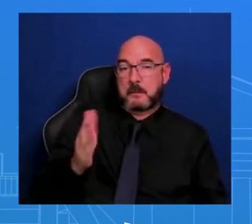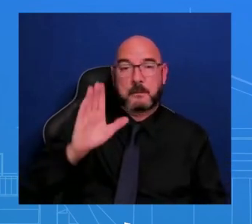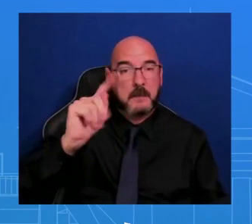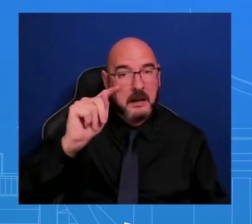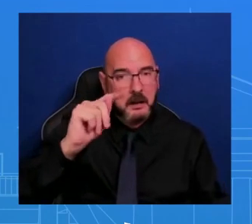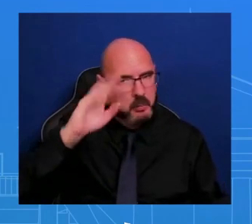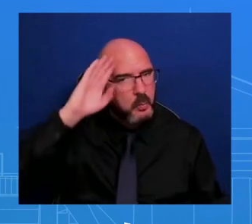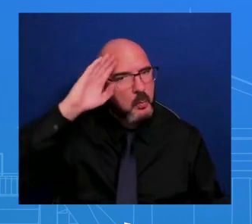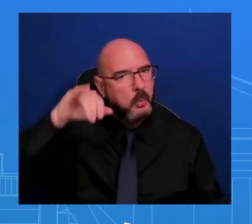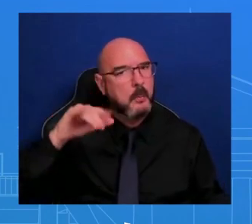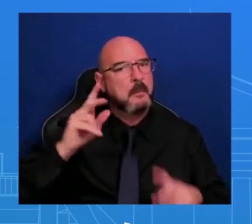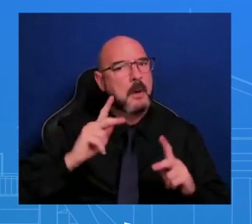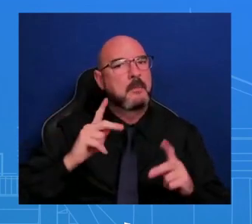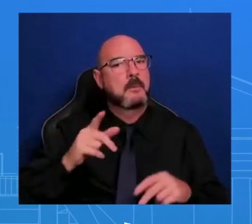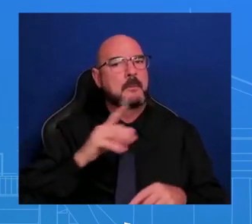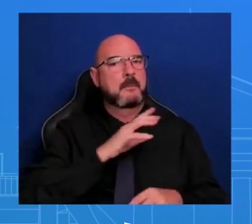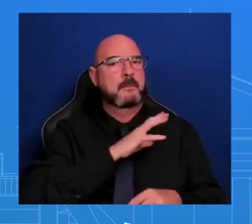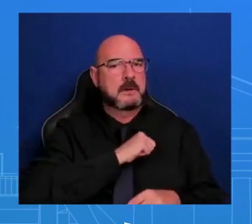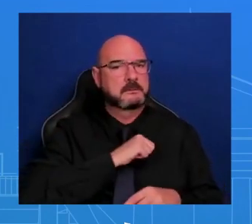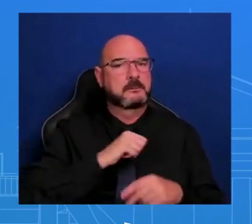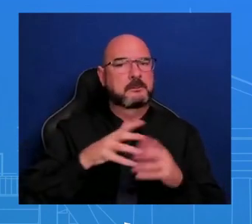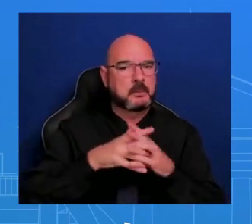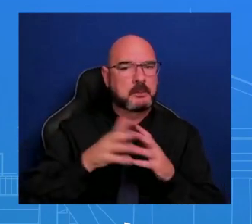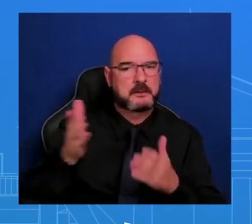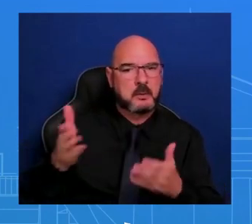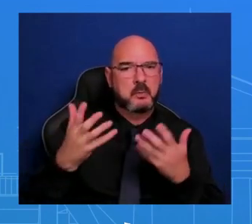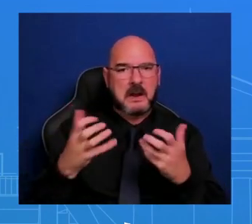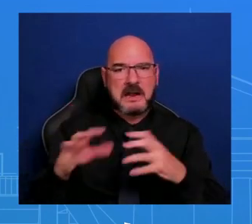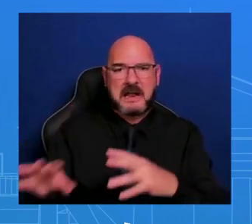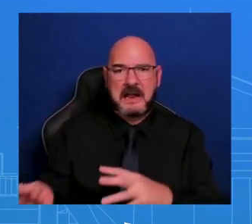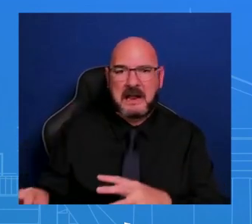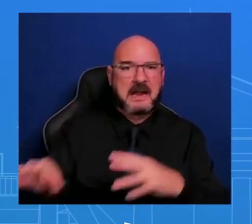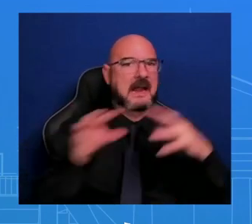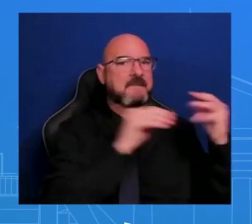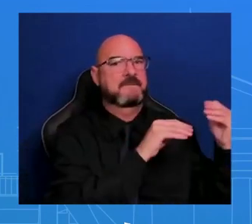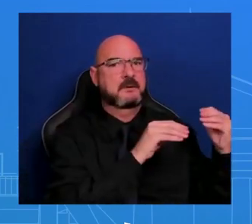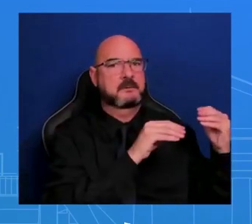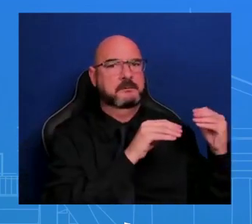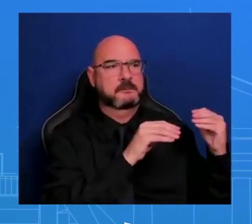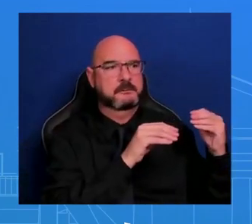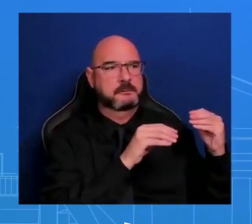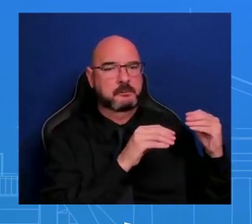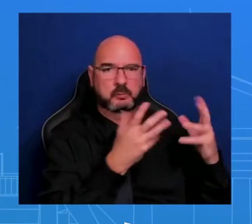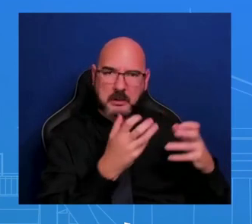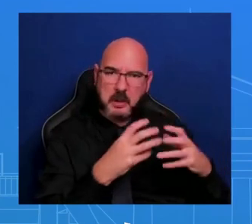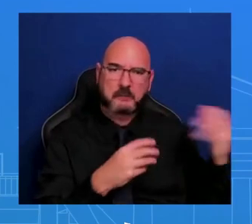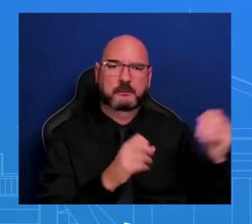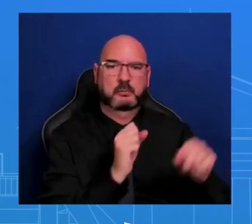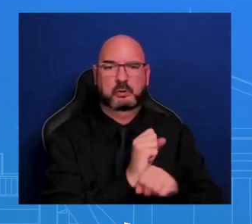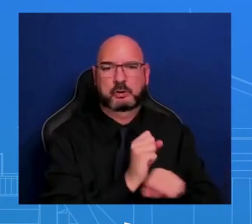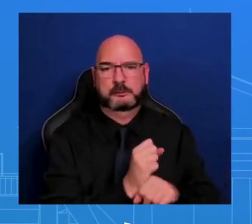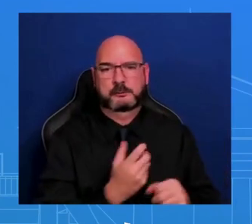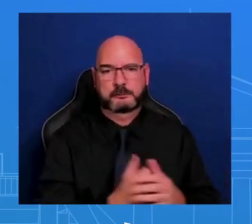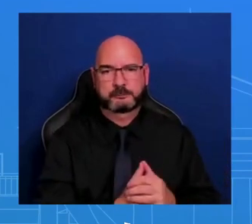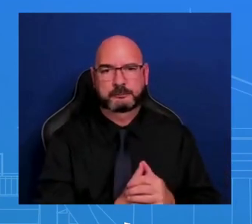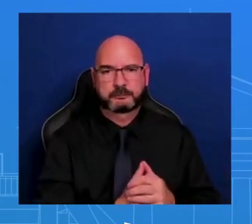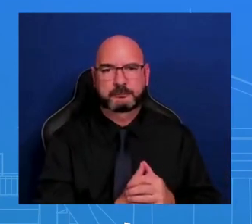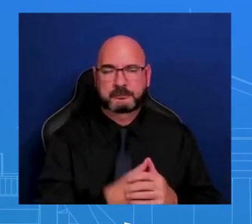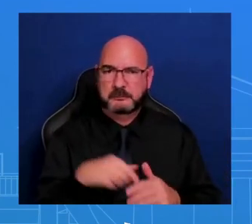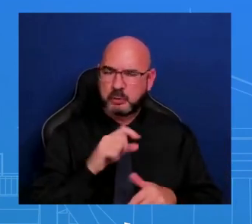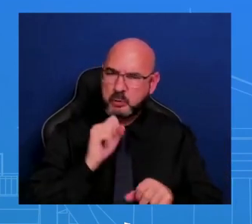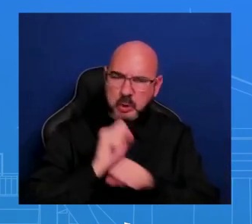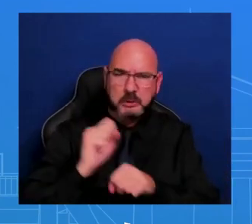and he's working that very hard. We also believe, and he's also talking to partners, particularly Egypt, about the possibility of